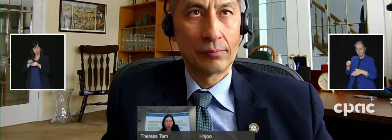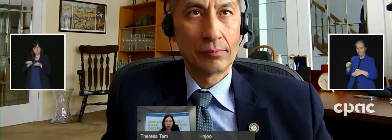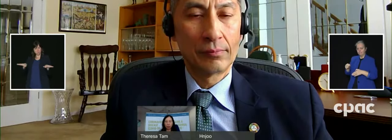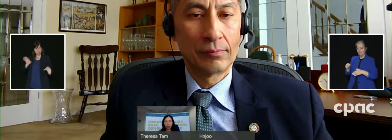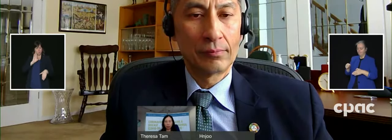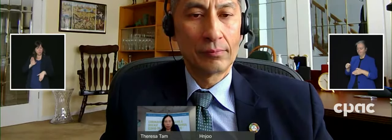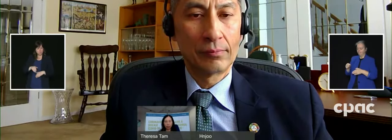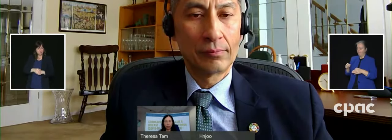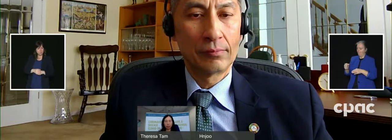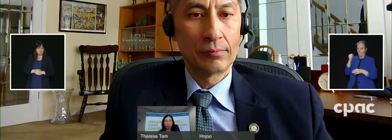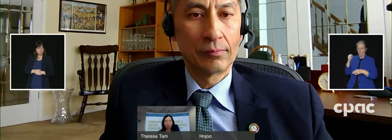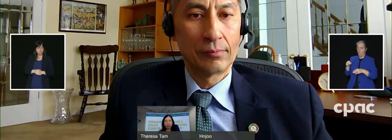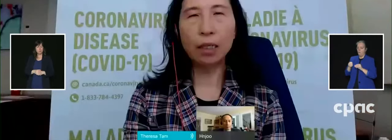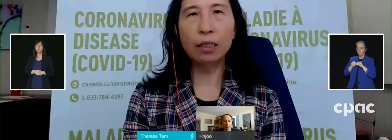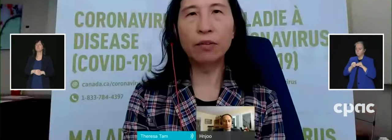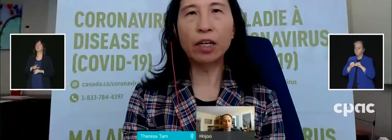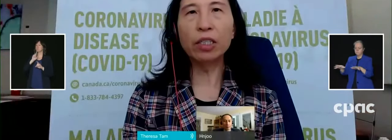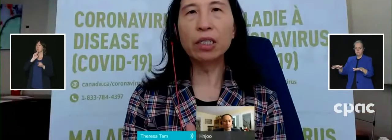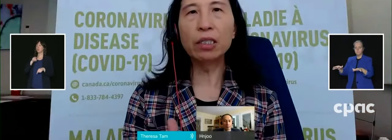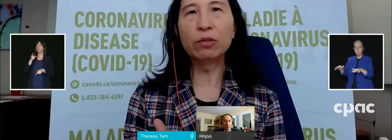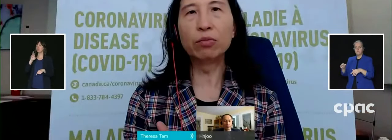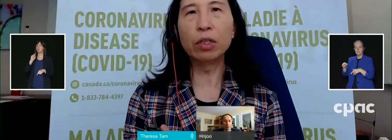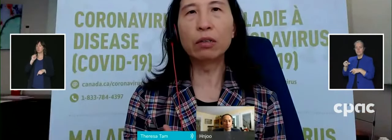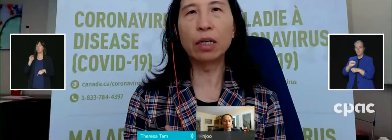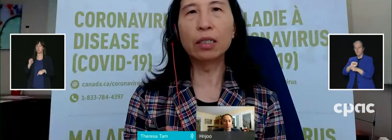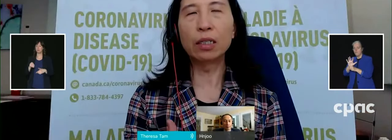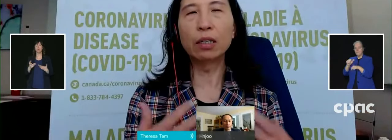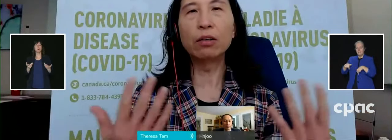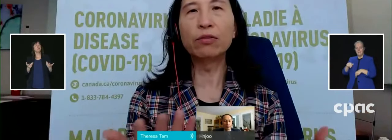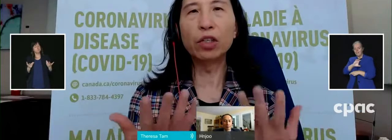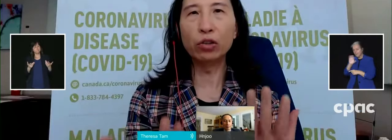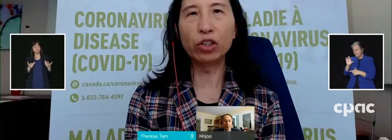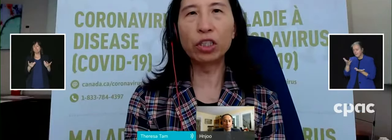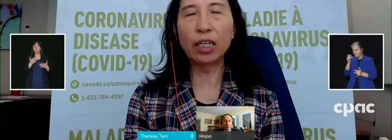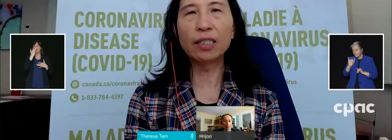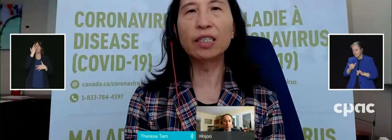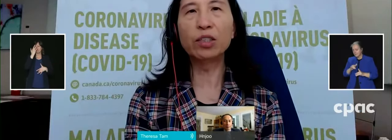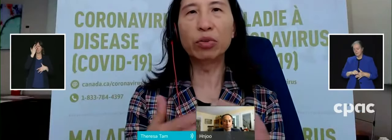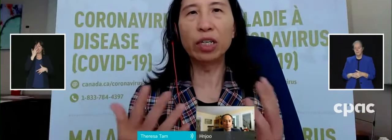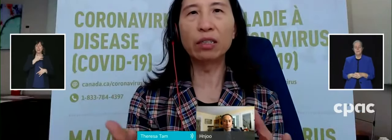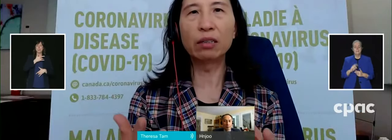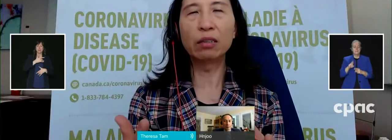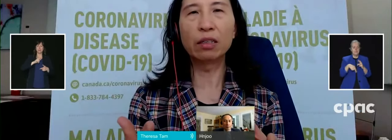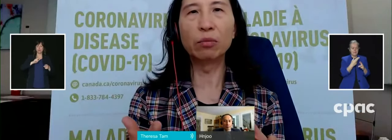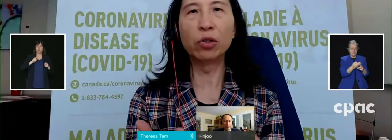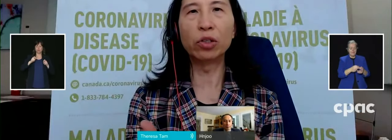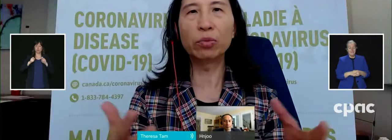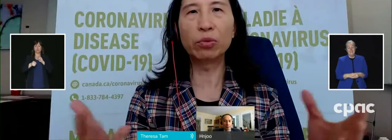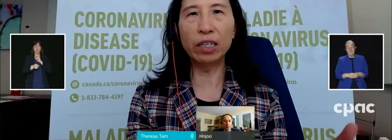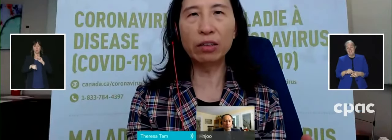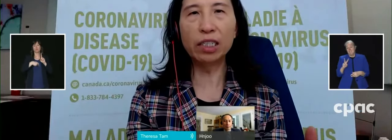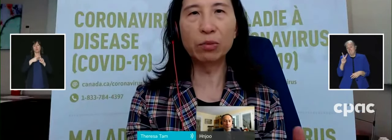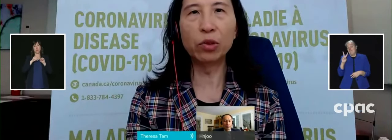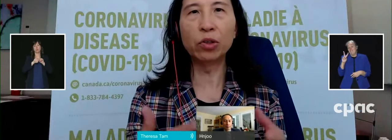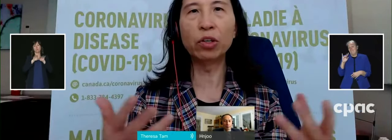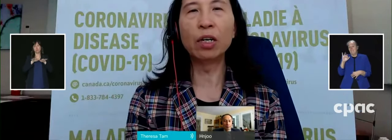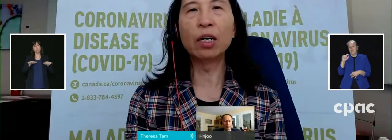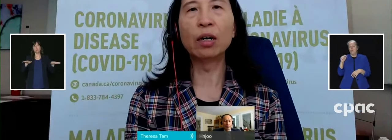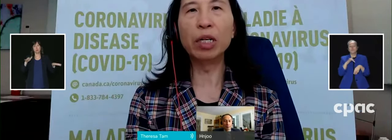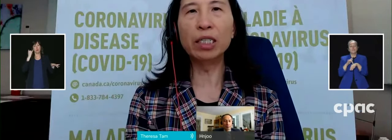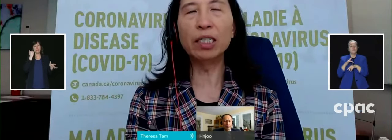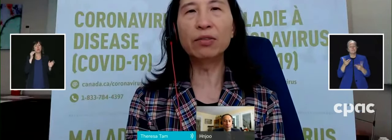Well, as I indicated, viruses will undergo evolution as they spread. So the more spread there is, the